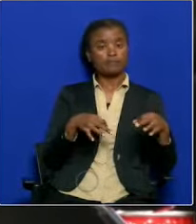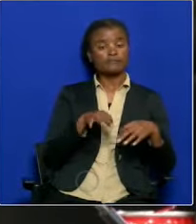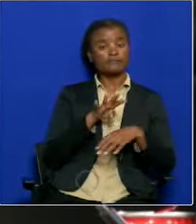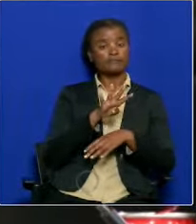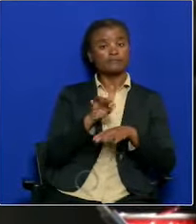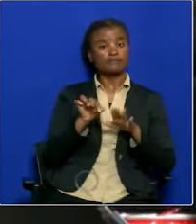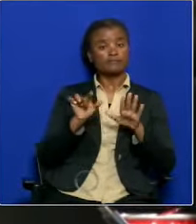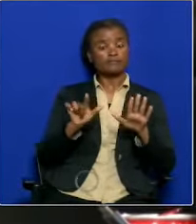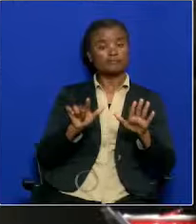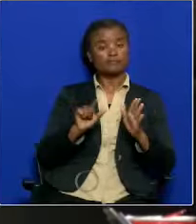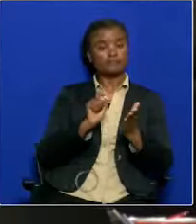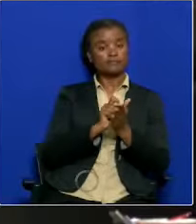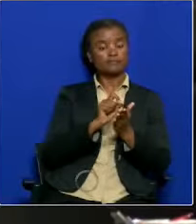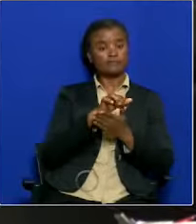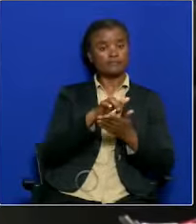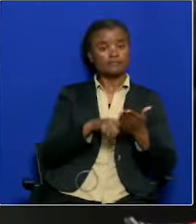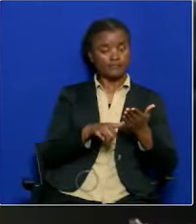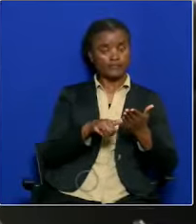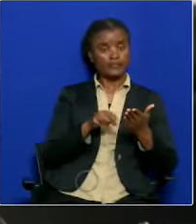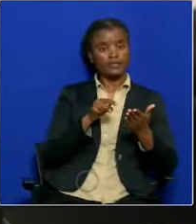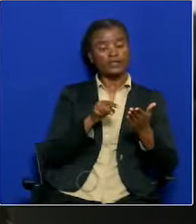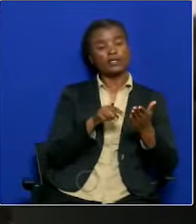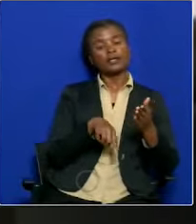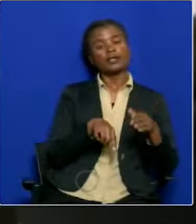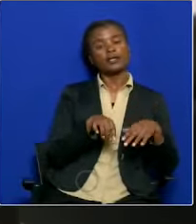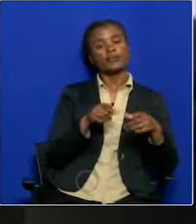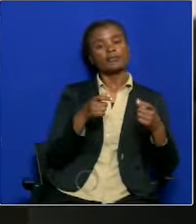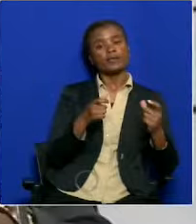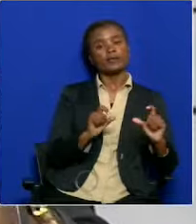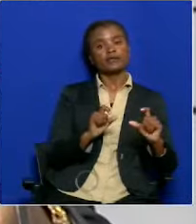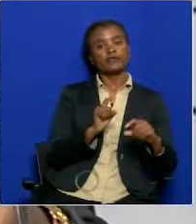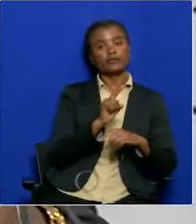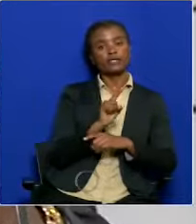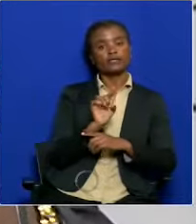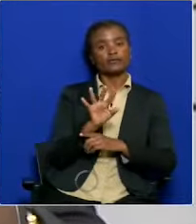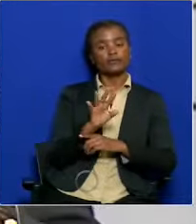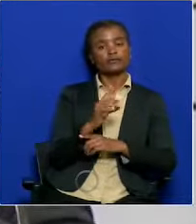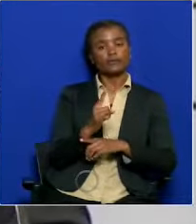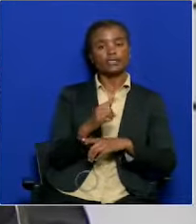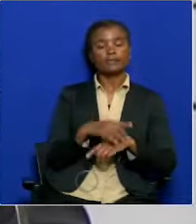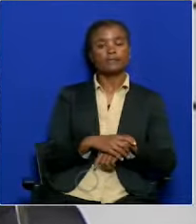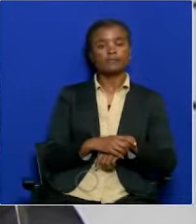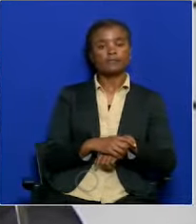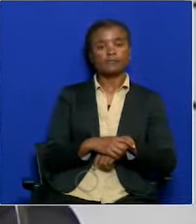at paragraph 151,